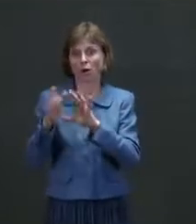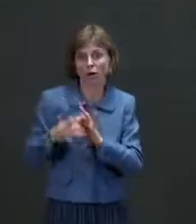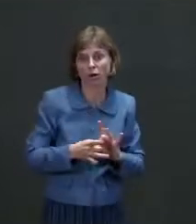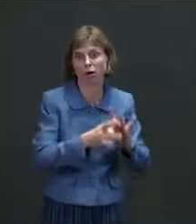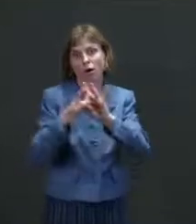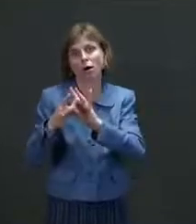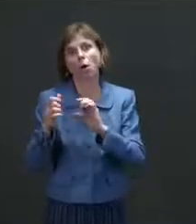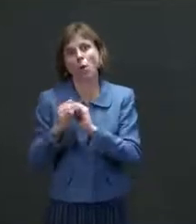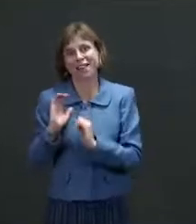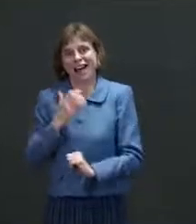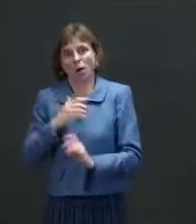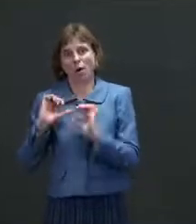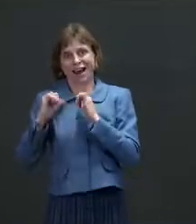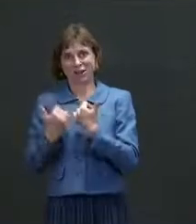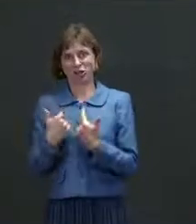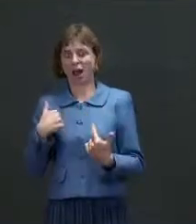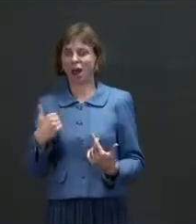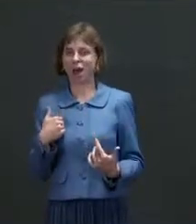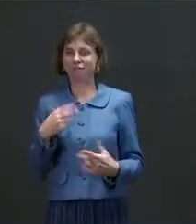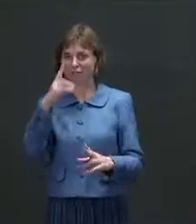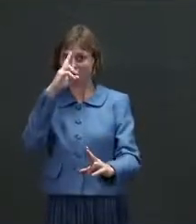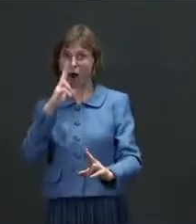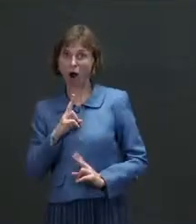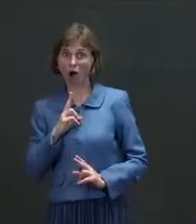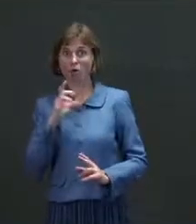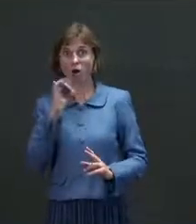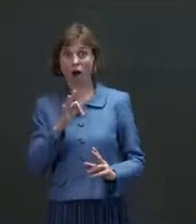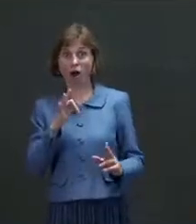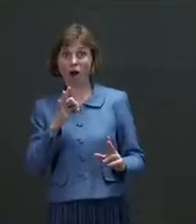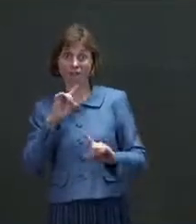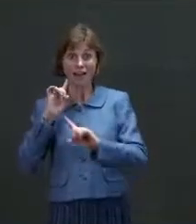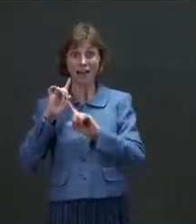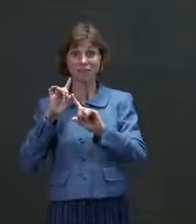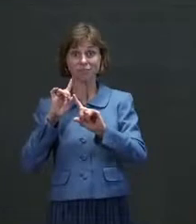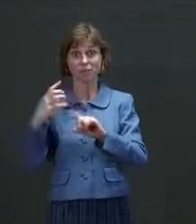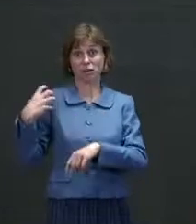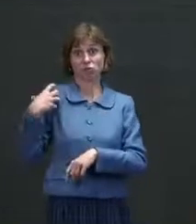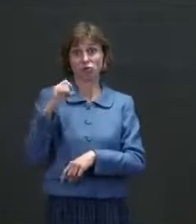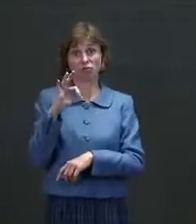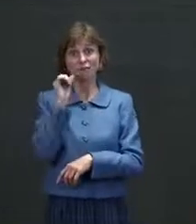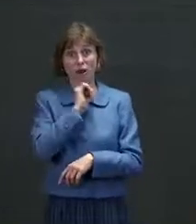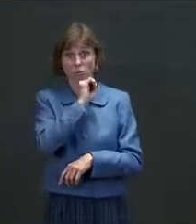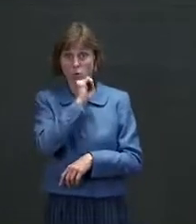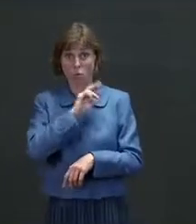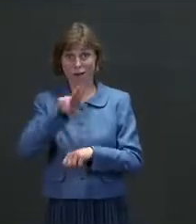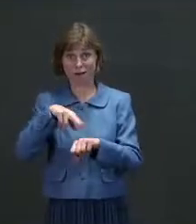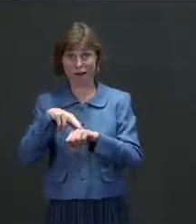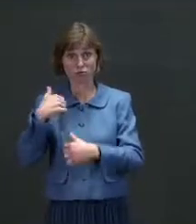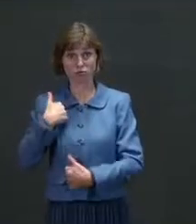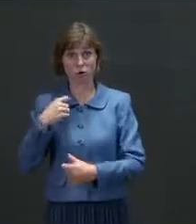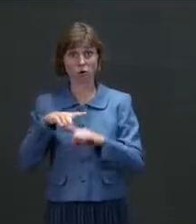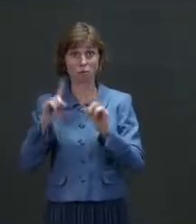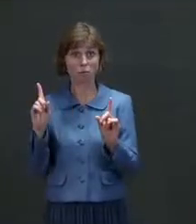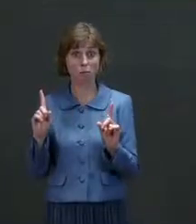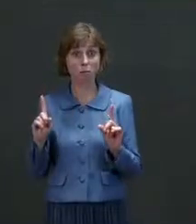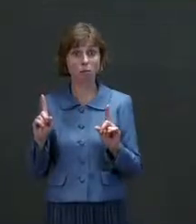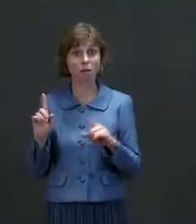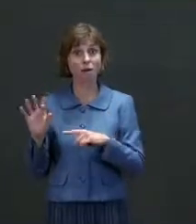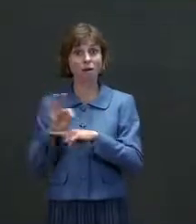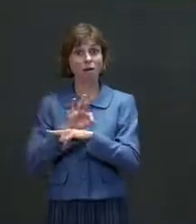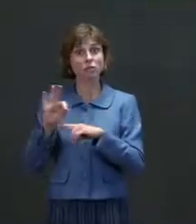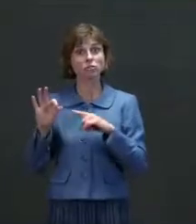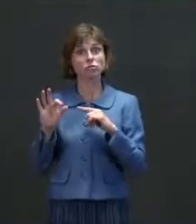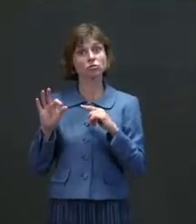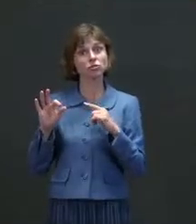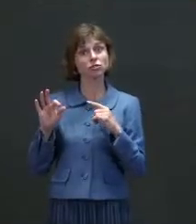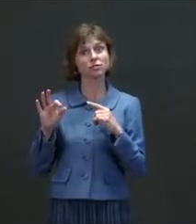the unique and distinct privilege of not only commanding the Arizona National Guard, but functioning most analogous to Mr. Robert Fenton, your